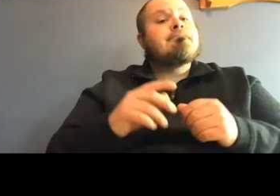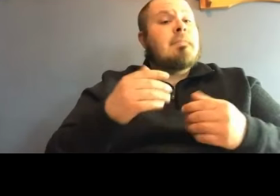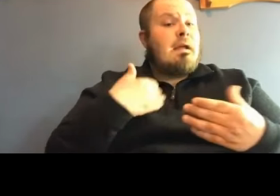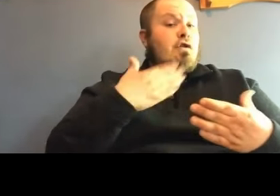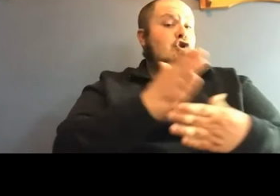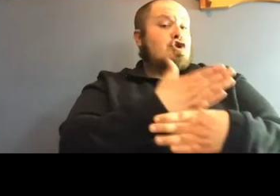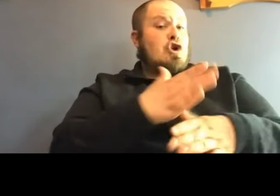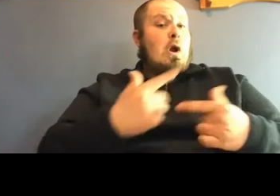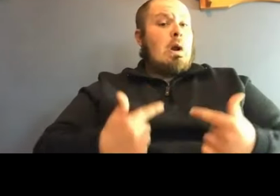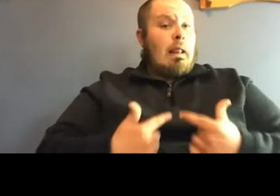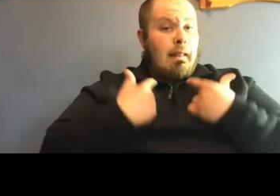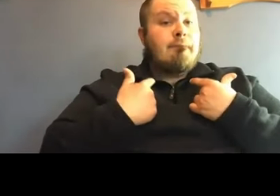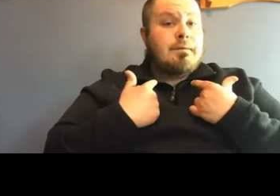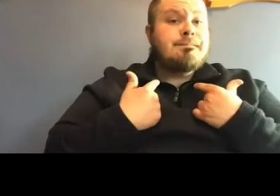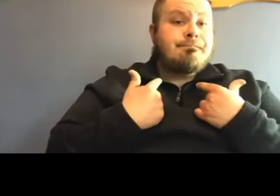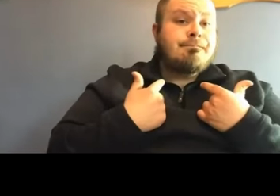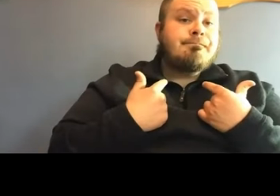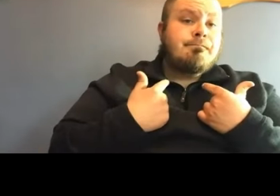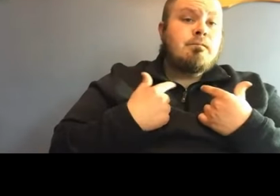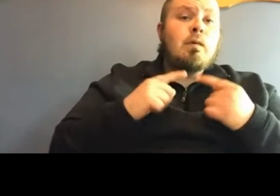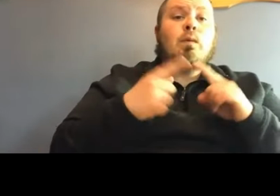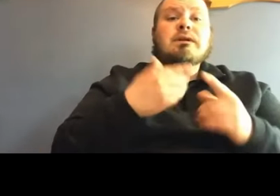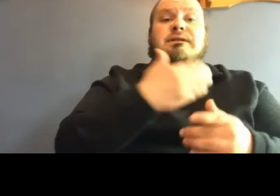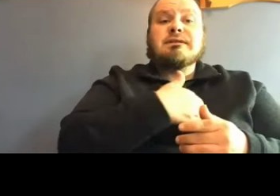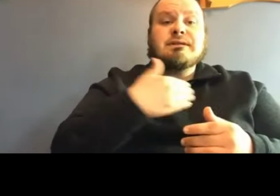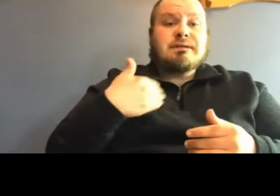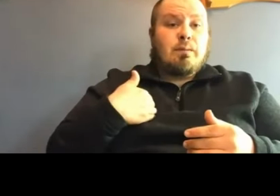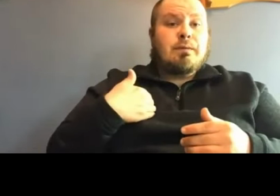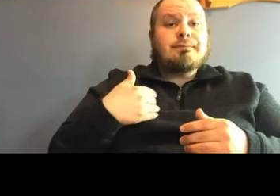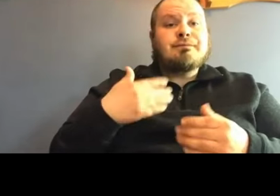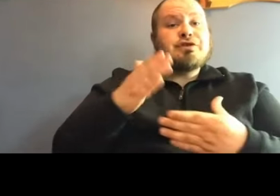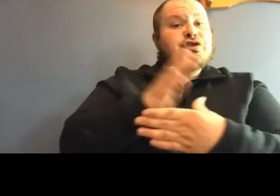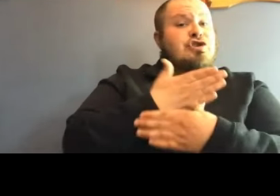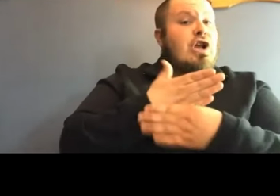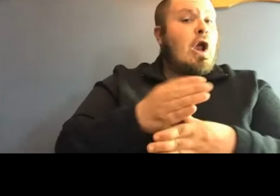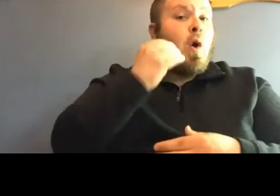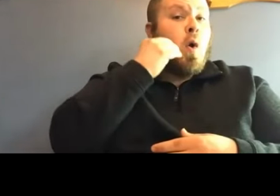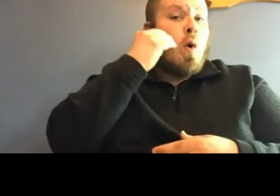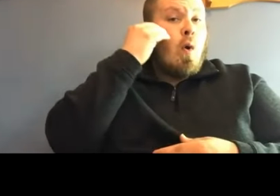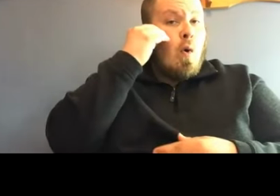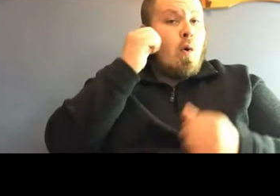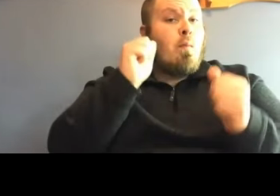where a member resides in, shares a home with a provider.